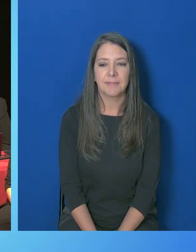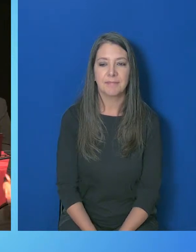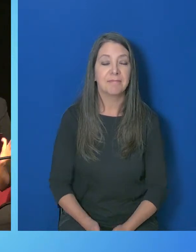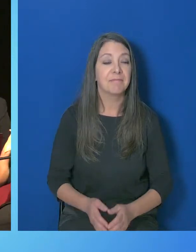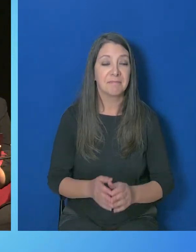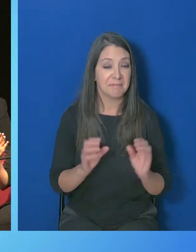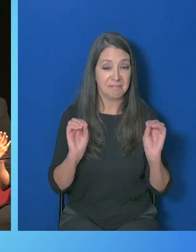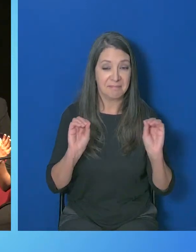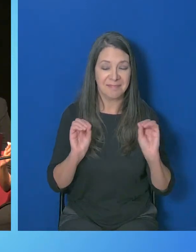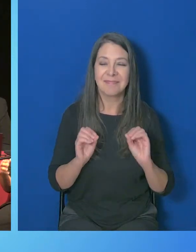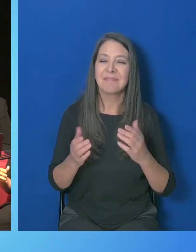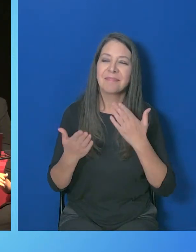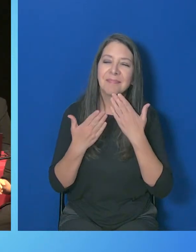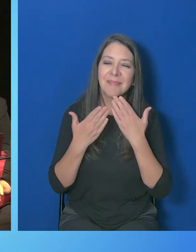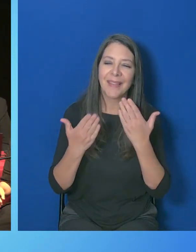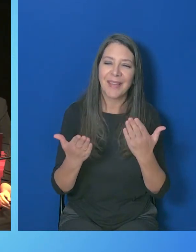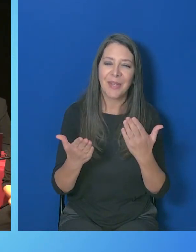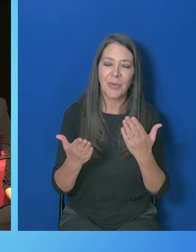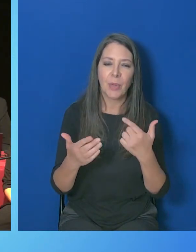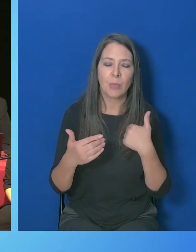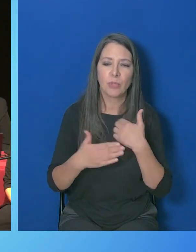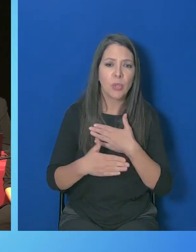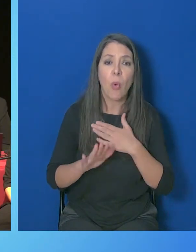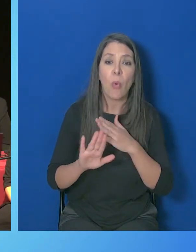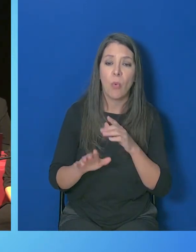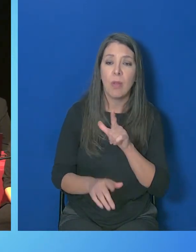Thank you. We appreciate your... This is Linda.